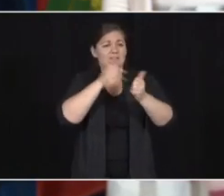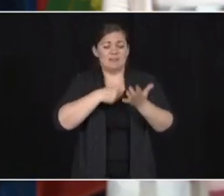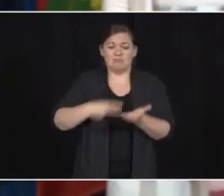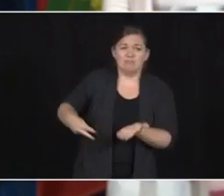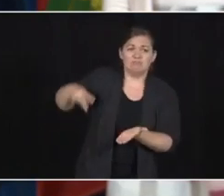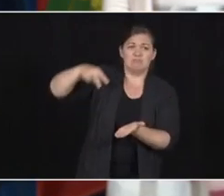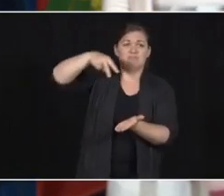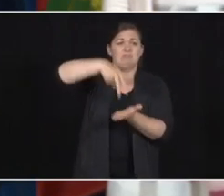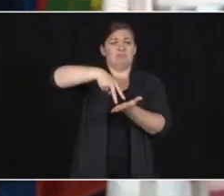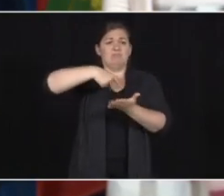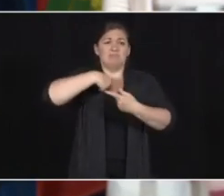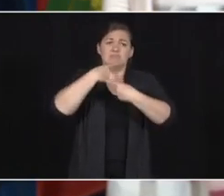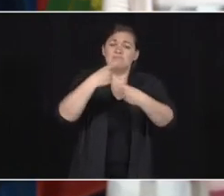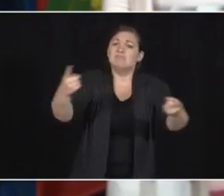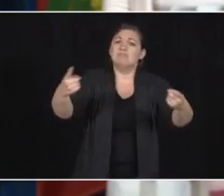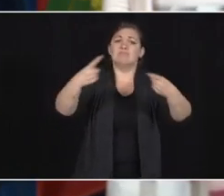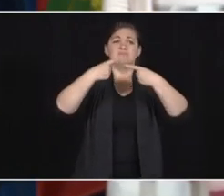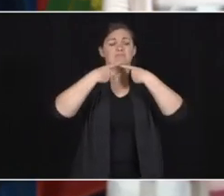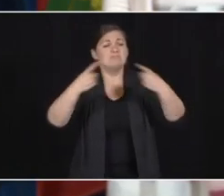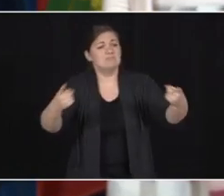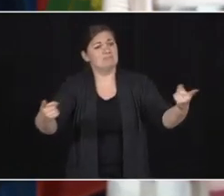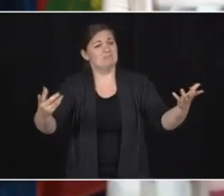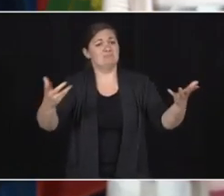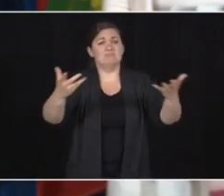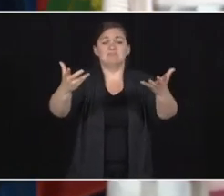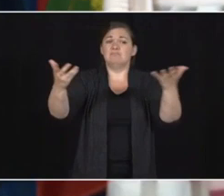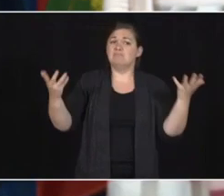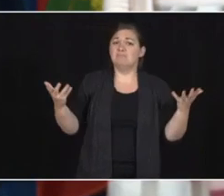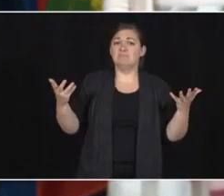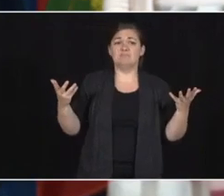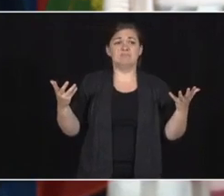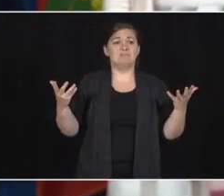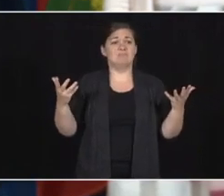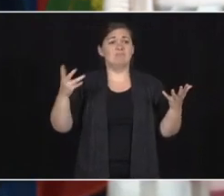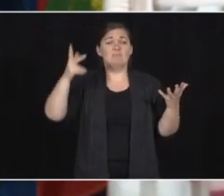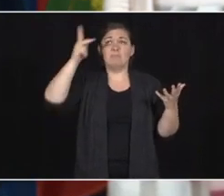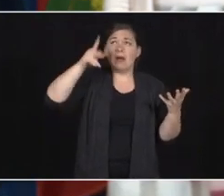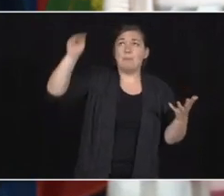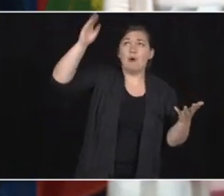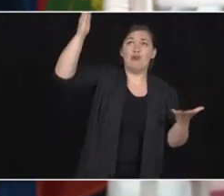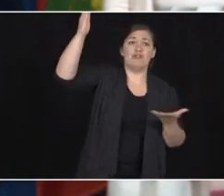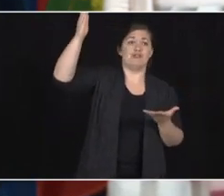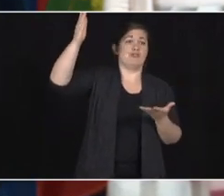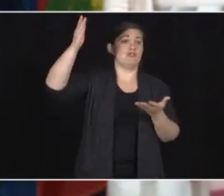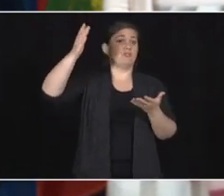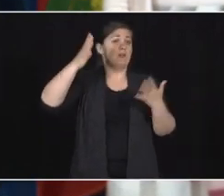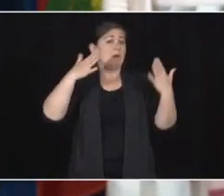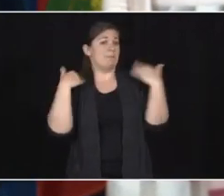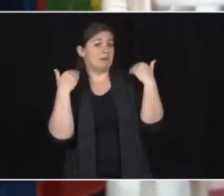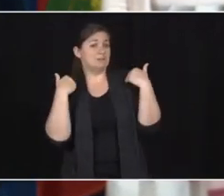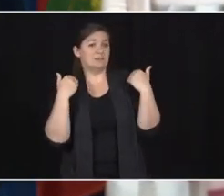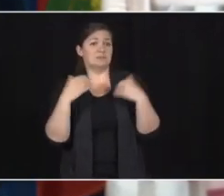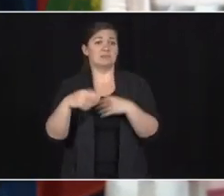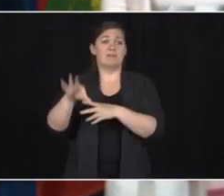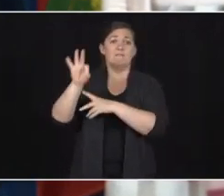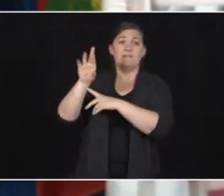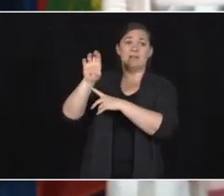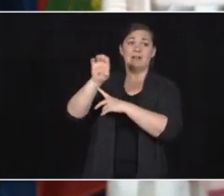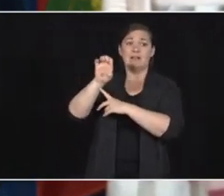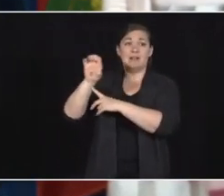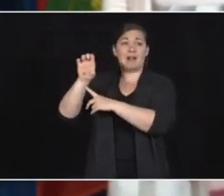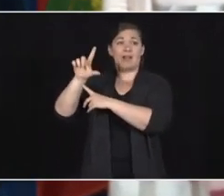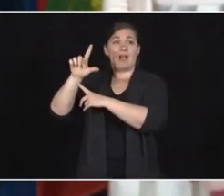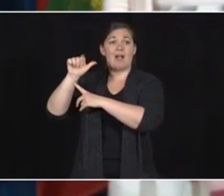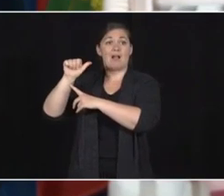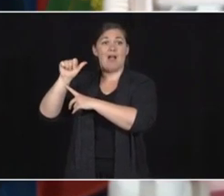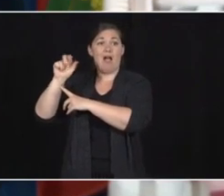job that Chrystia Freeland and the Prime Minister are doing. I appreciate, you know, their concern. They're on the